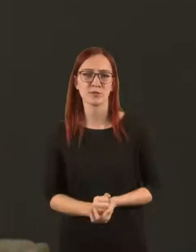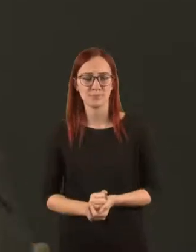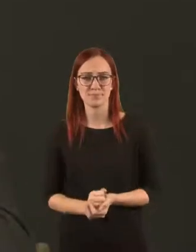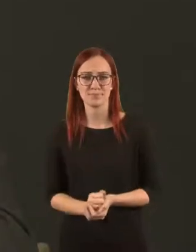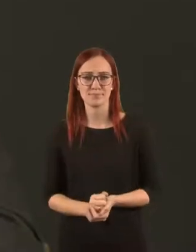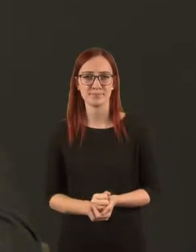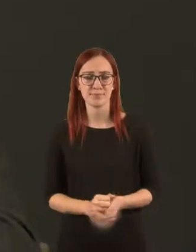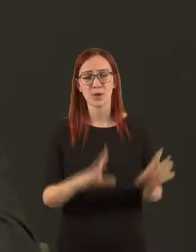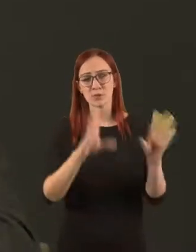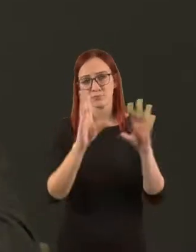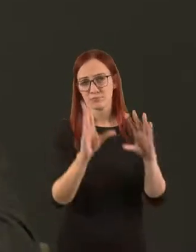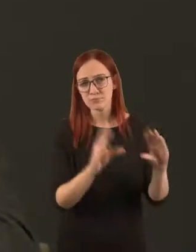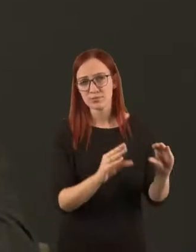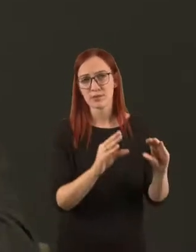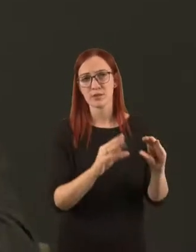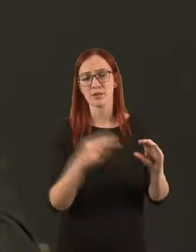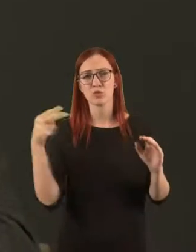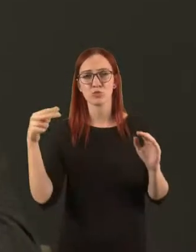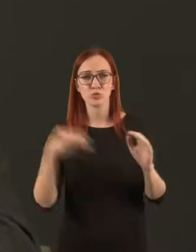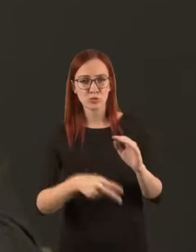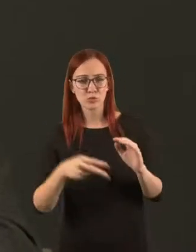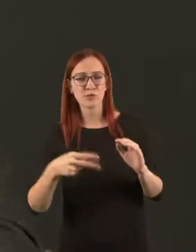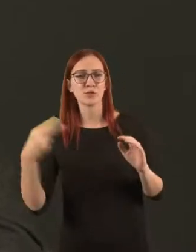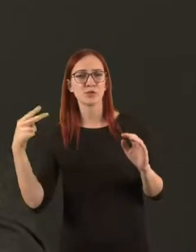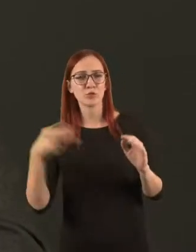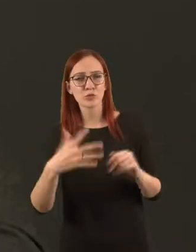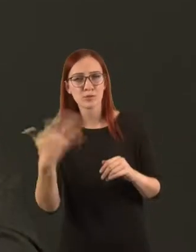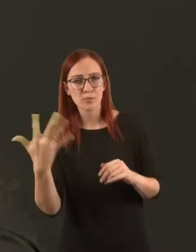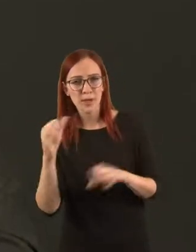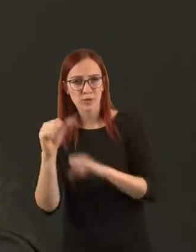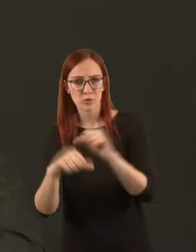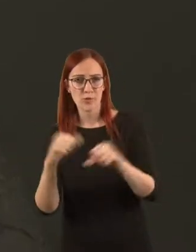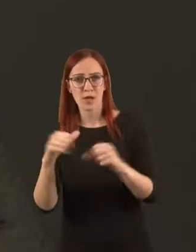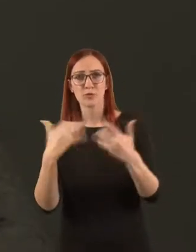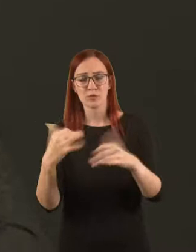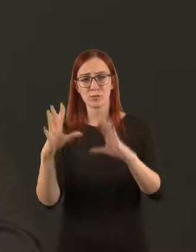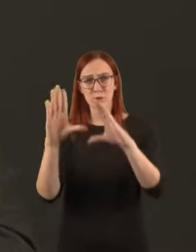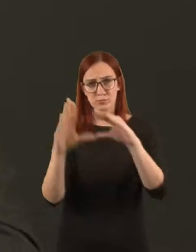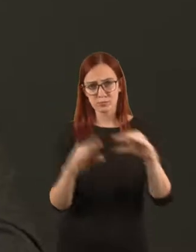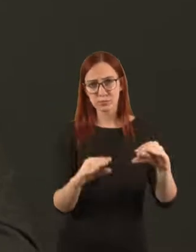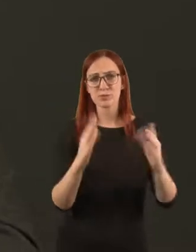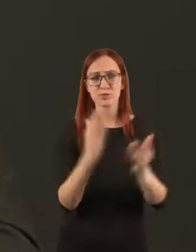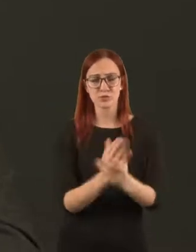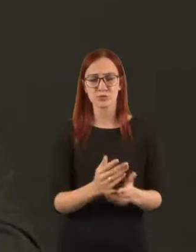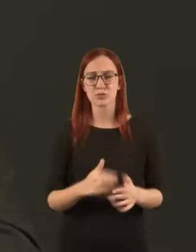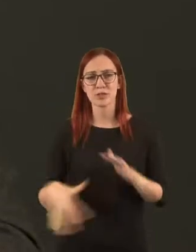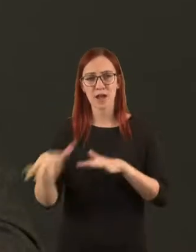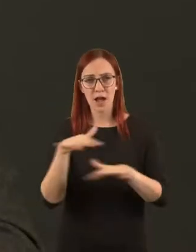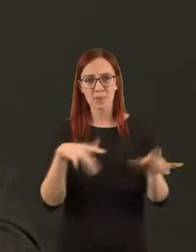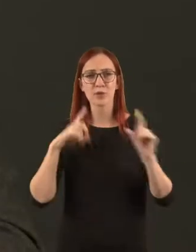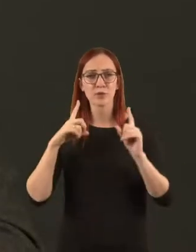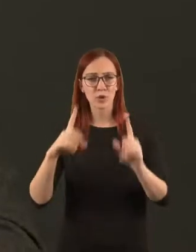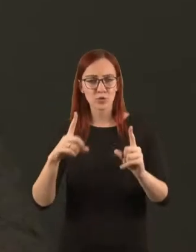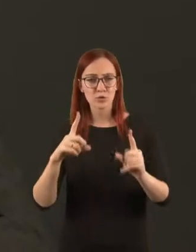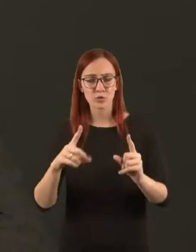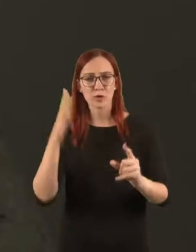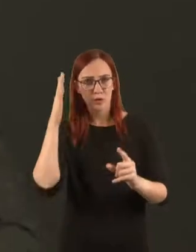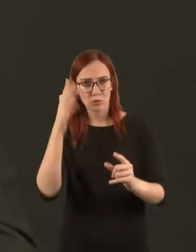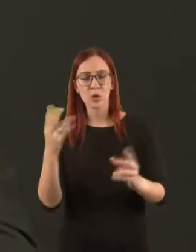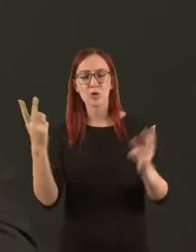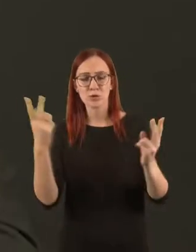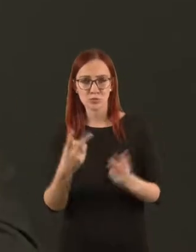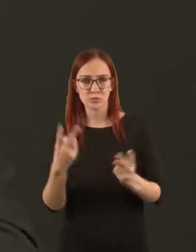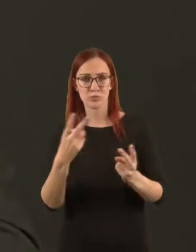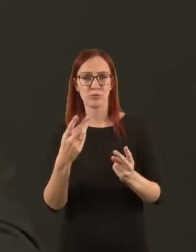is very low. It's 0.3%, and this figure is now